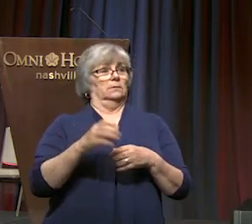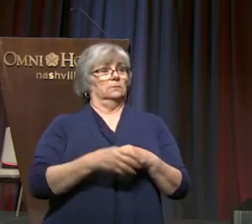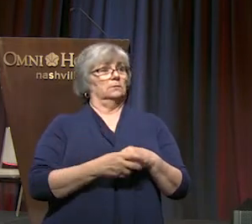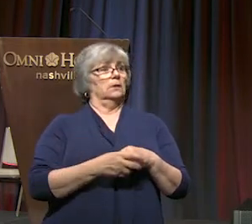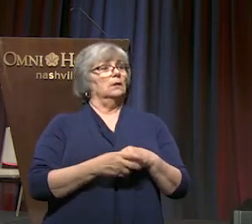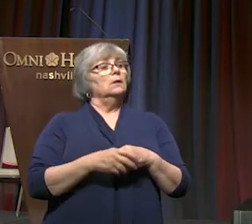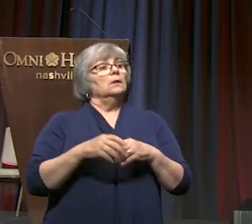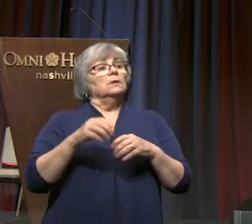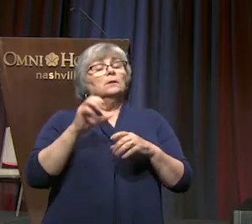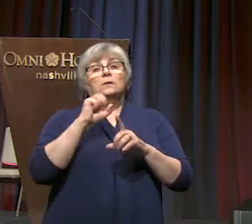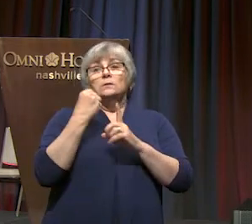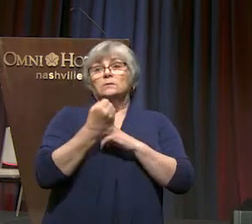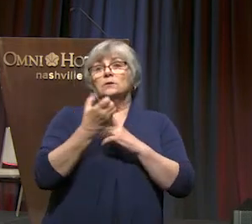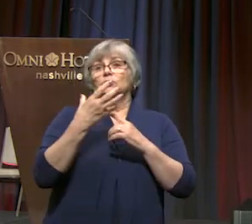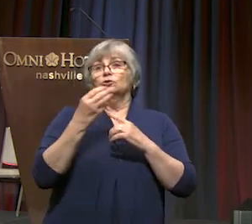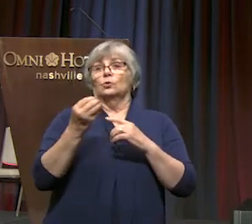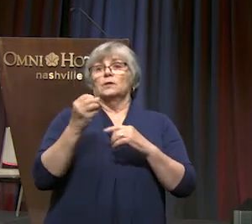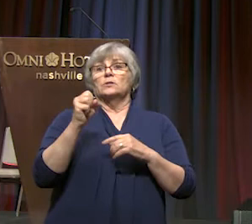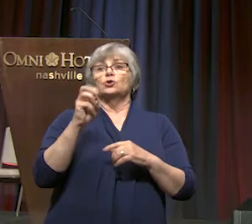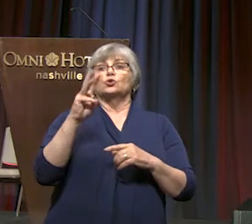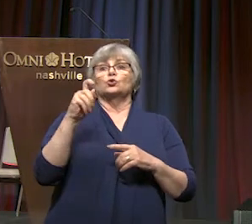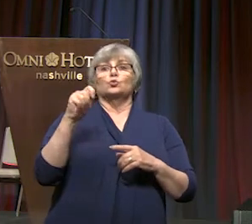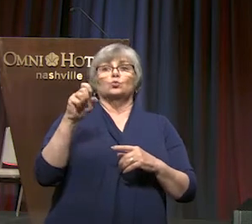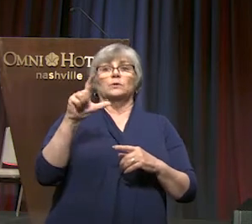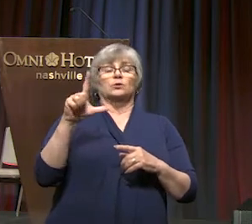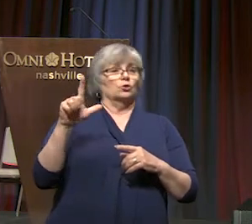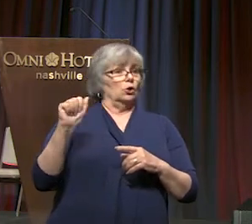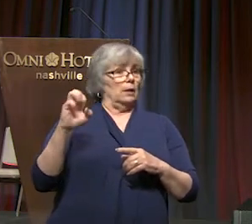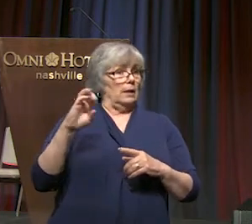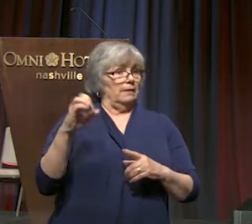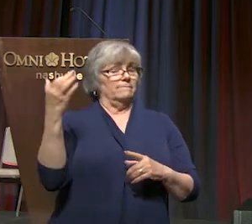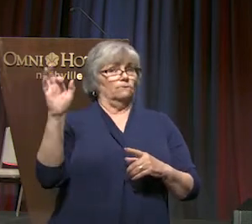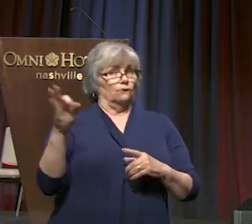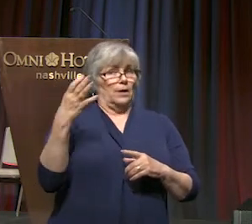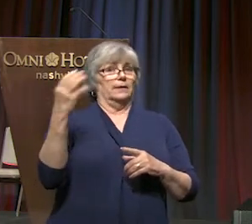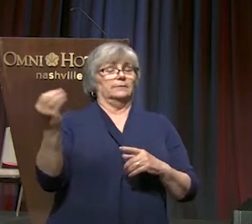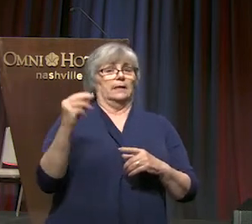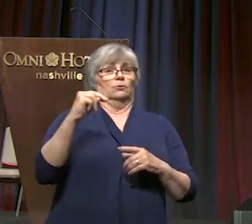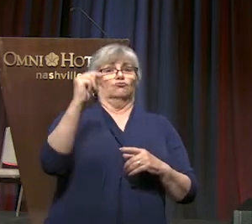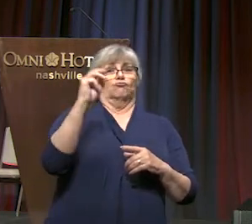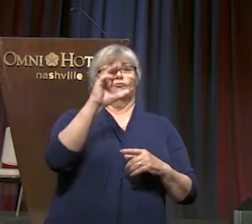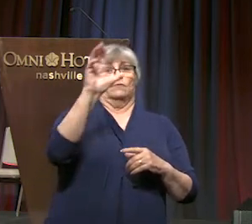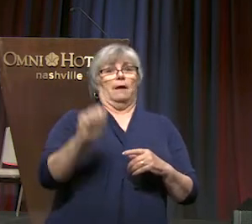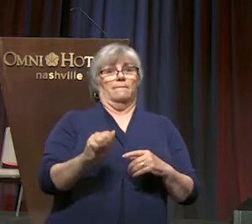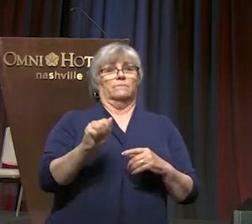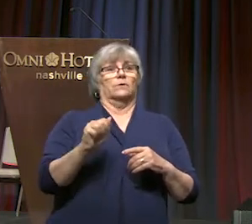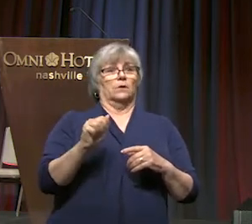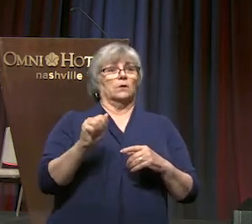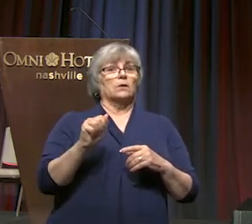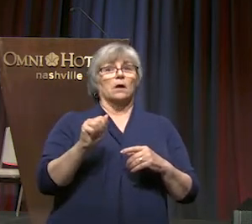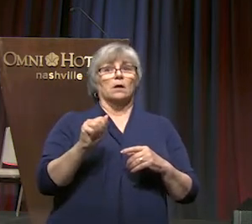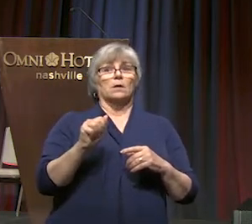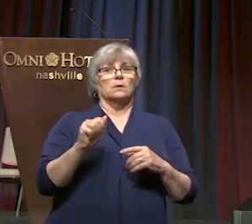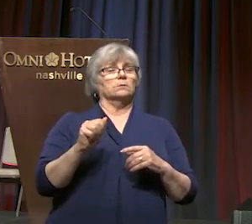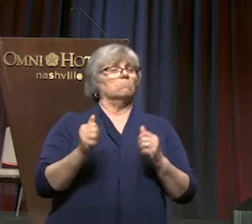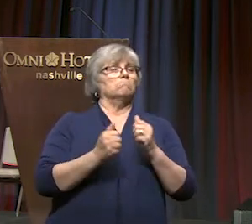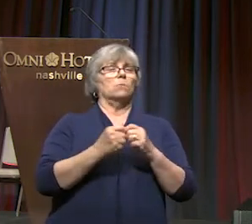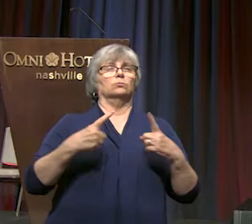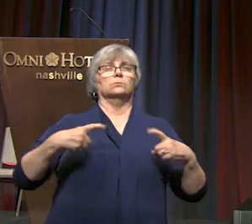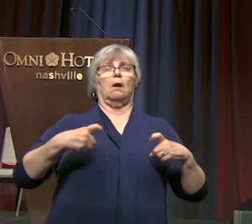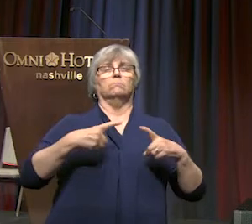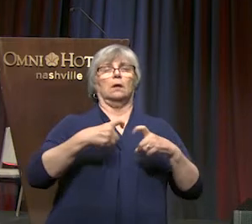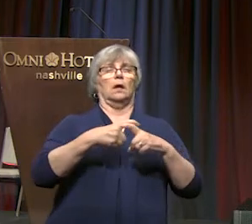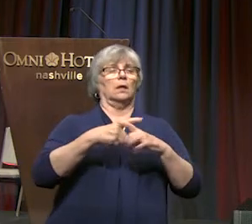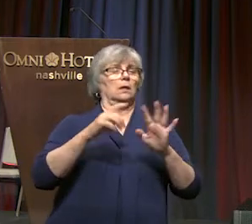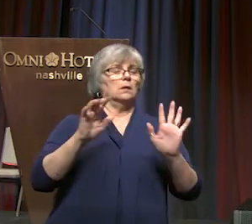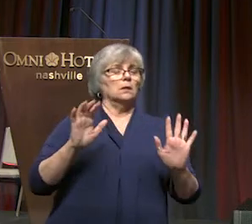The situation of the Switzerland, France, North Africa annual conference is the most complicated, as